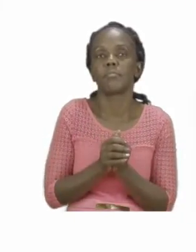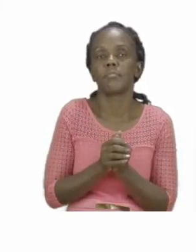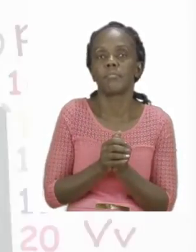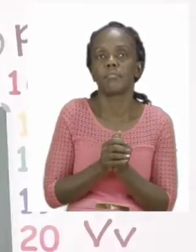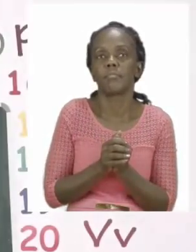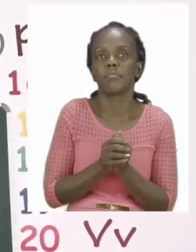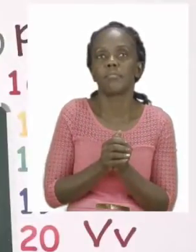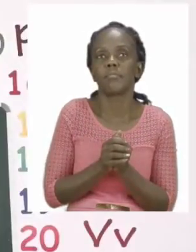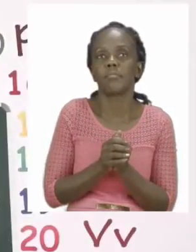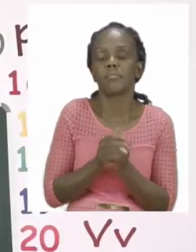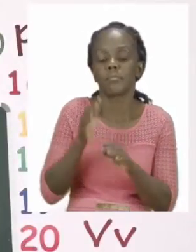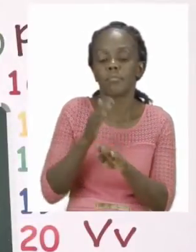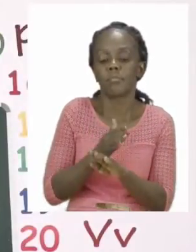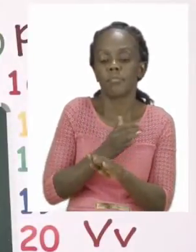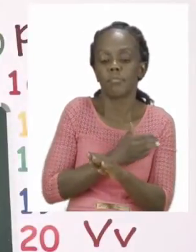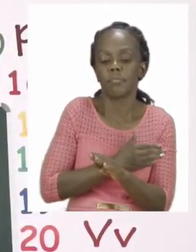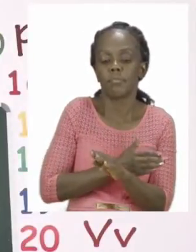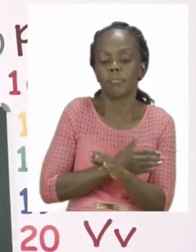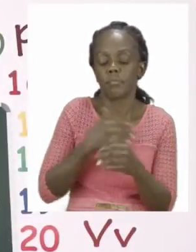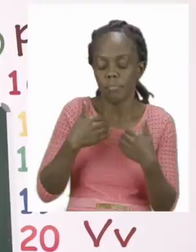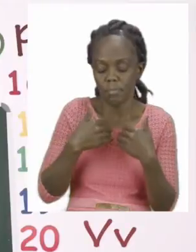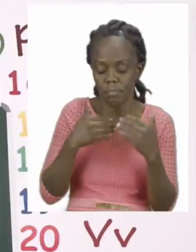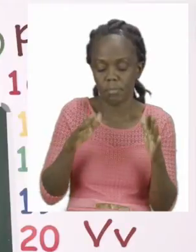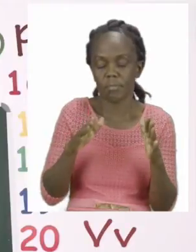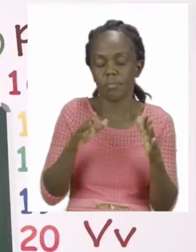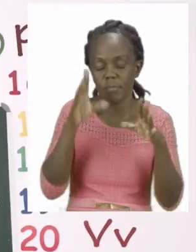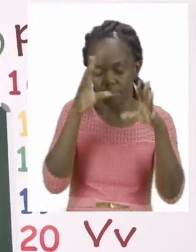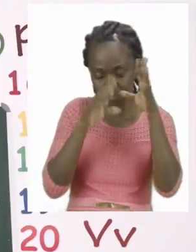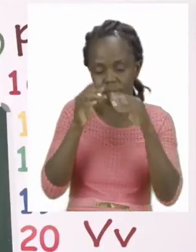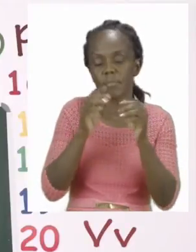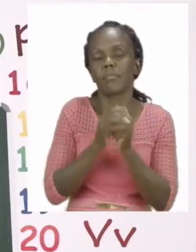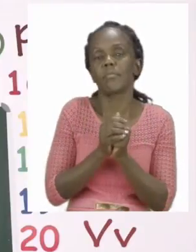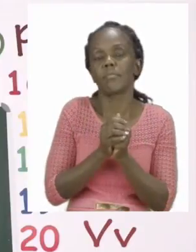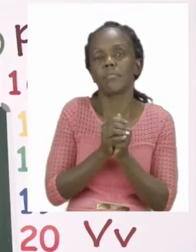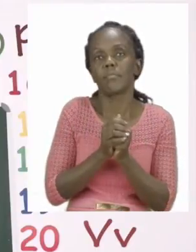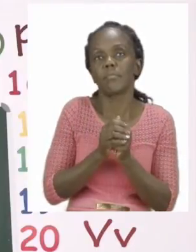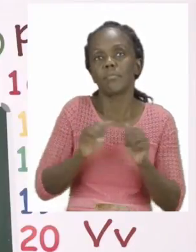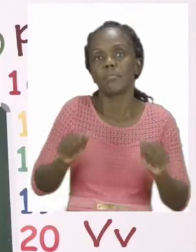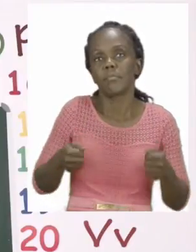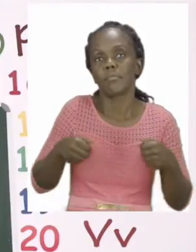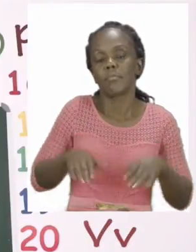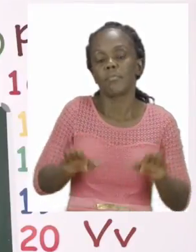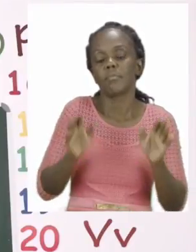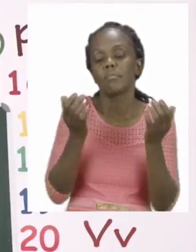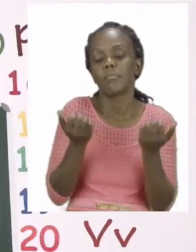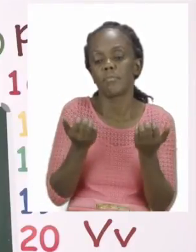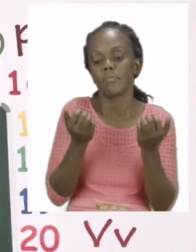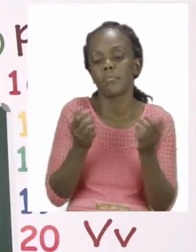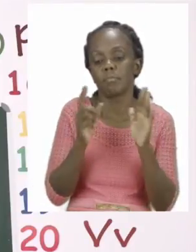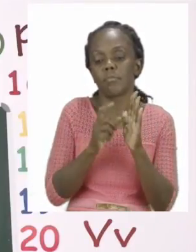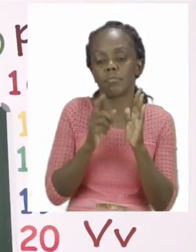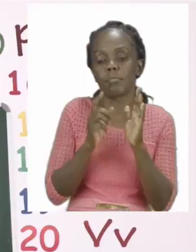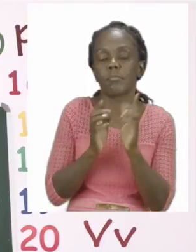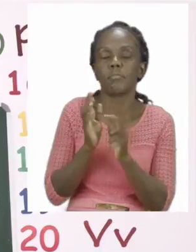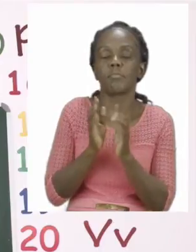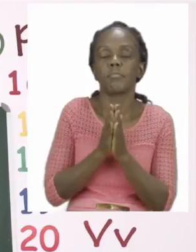Family. And before we get into any lessons, boys and girls, we need to sanitize.